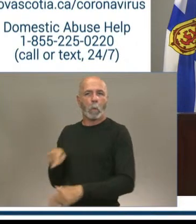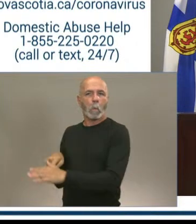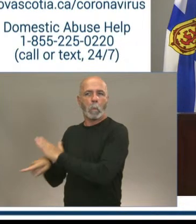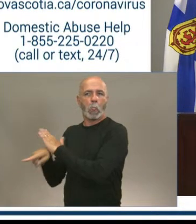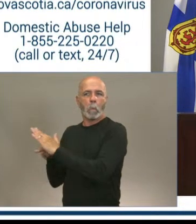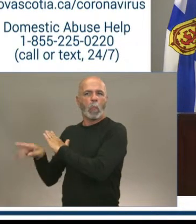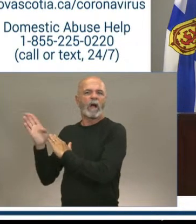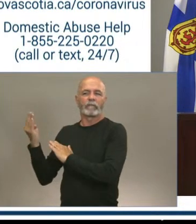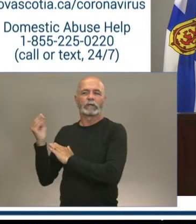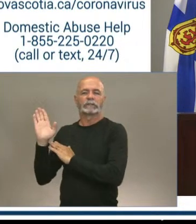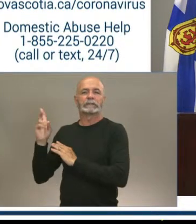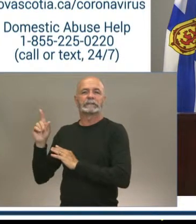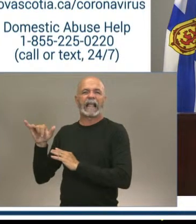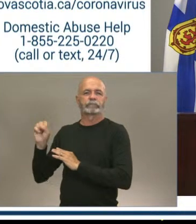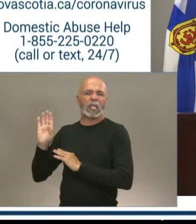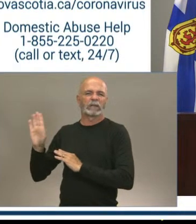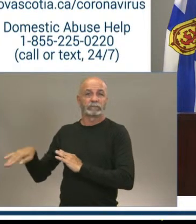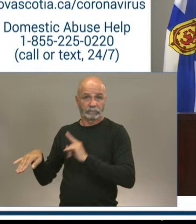more